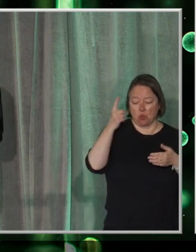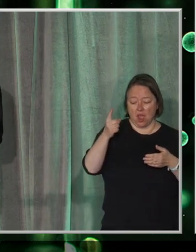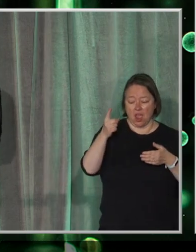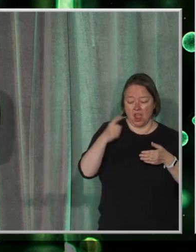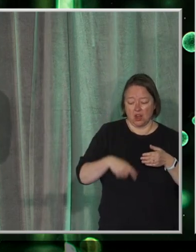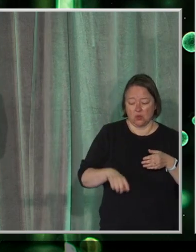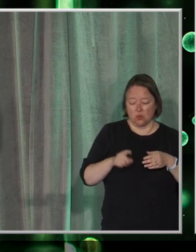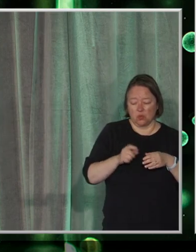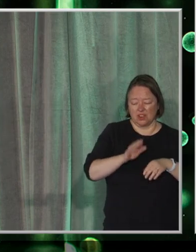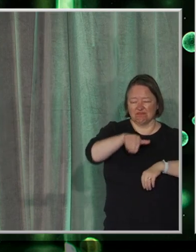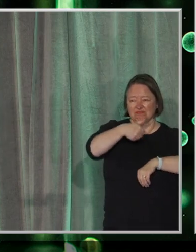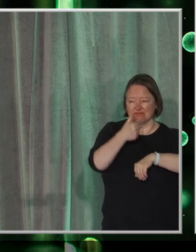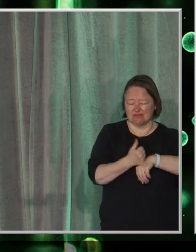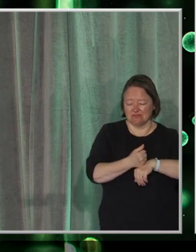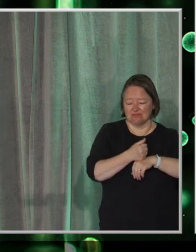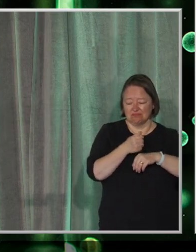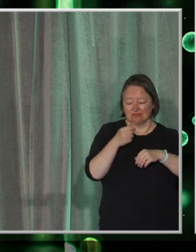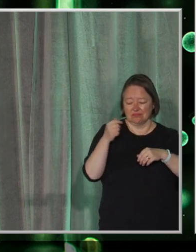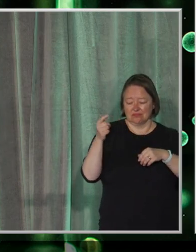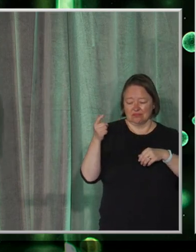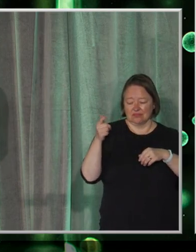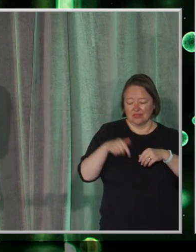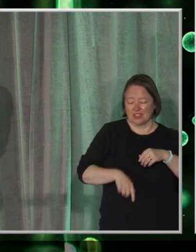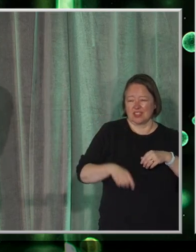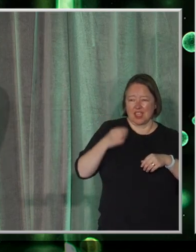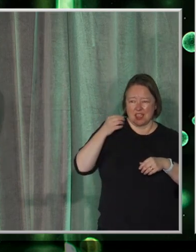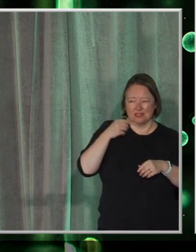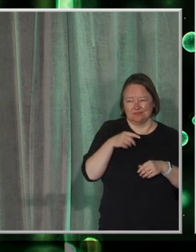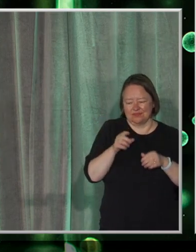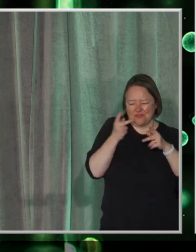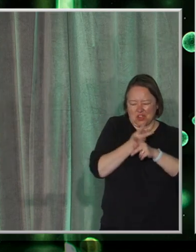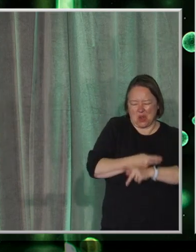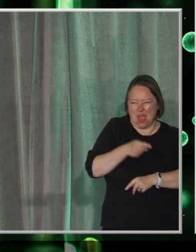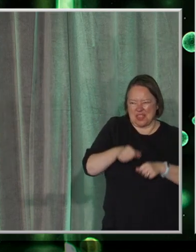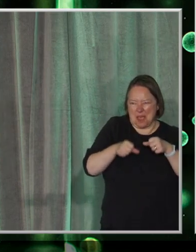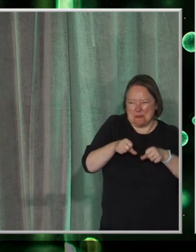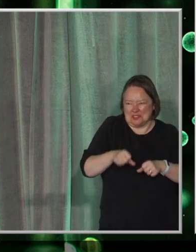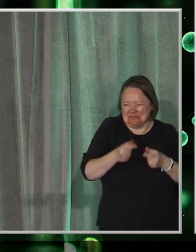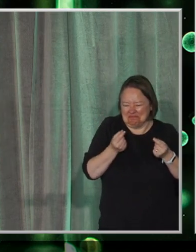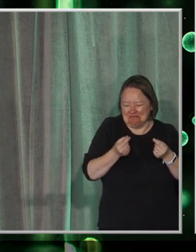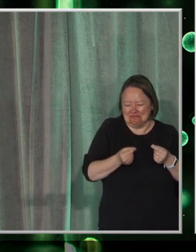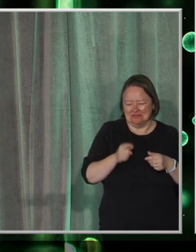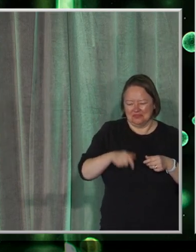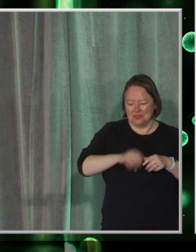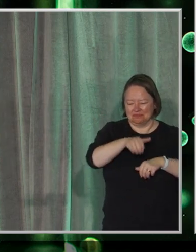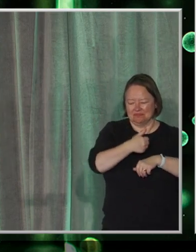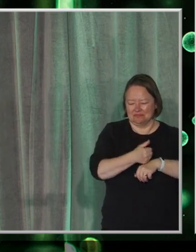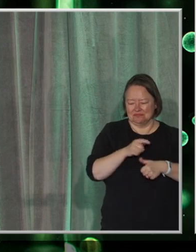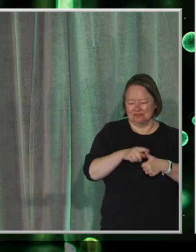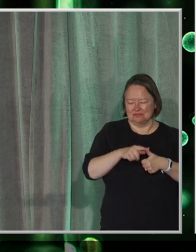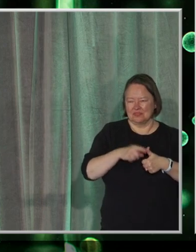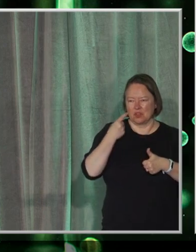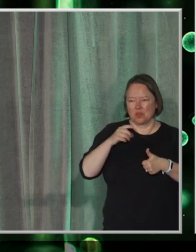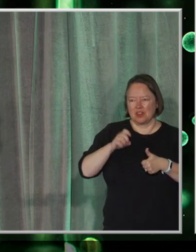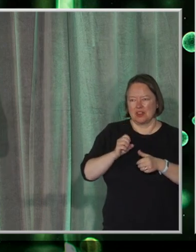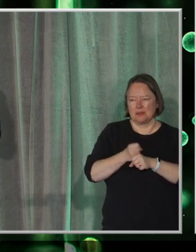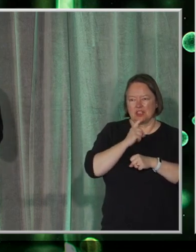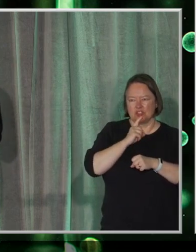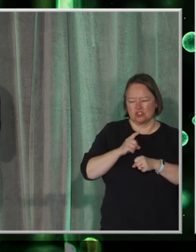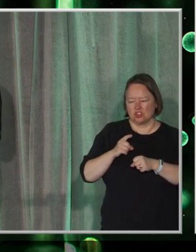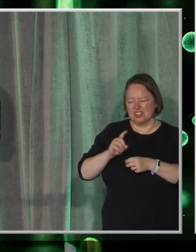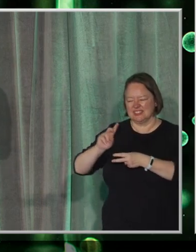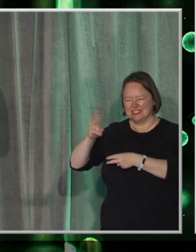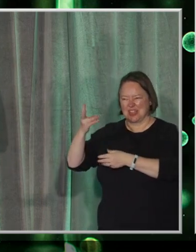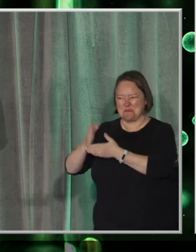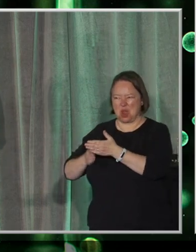two phases of production. The first phase will be starting the puzzle. The first phase will be starting the puzzle, and the phase two will be completing the puzzle. So